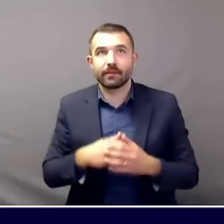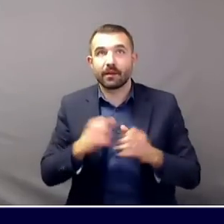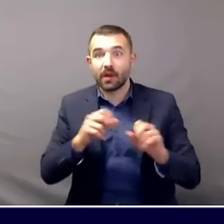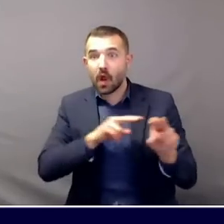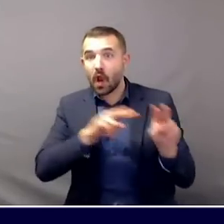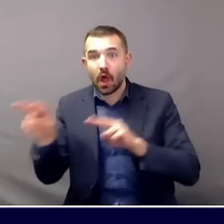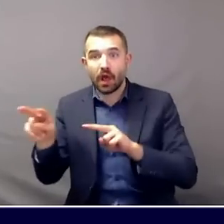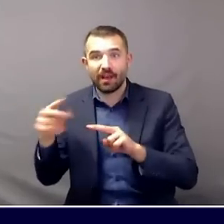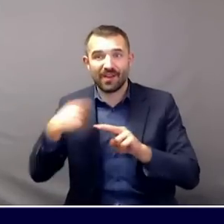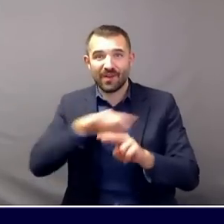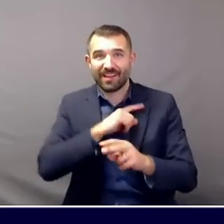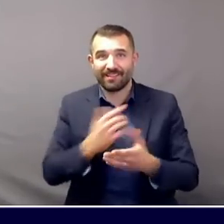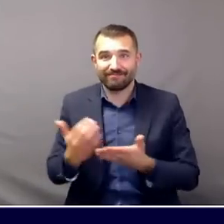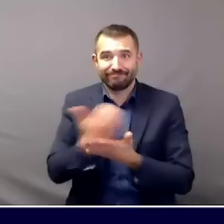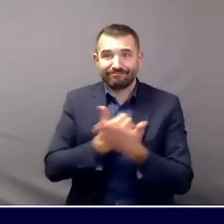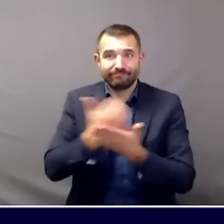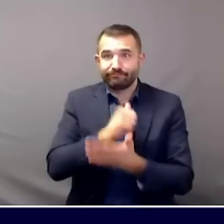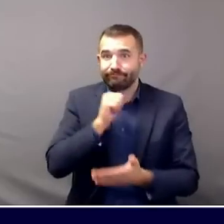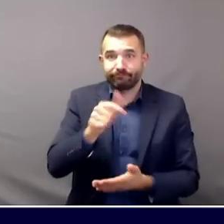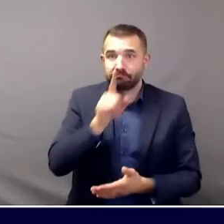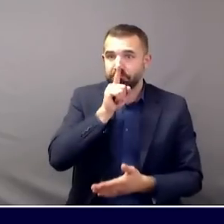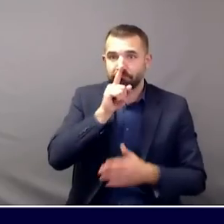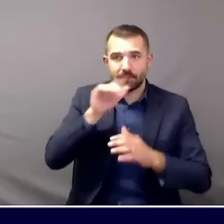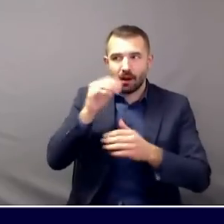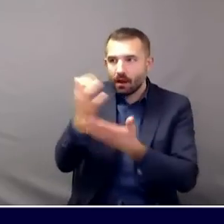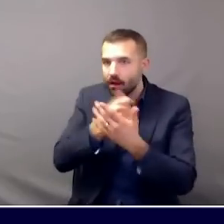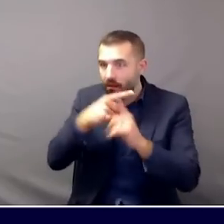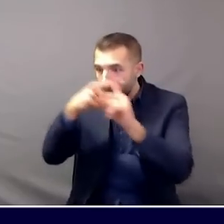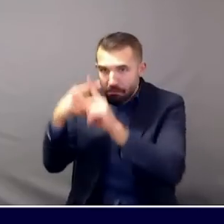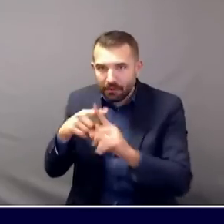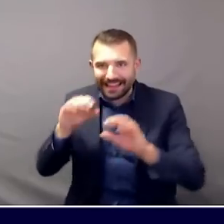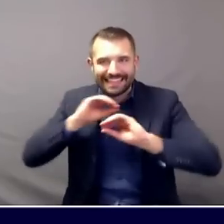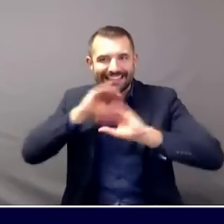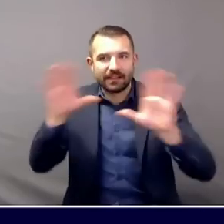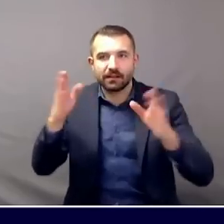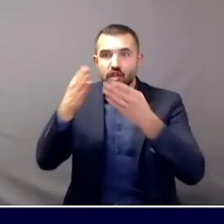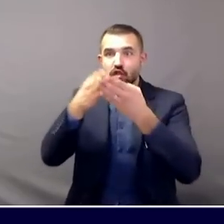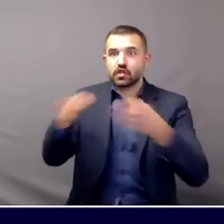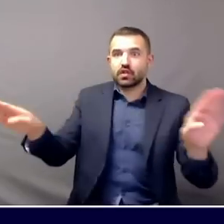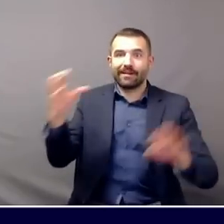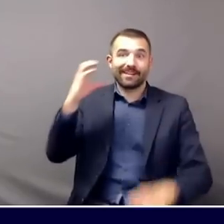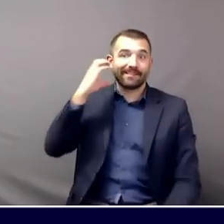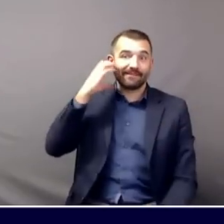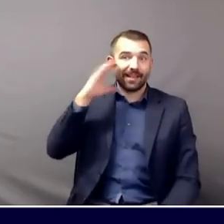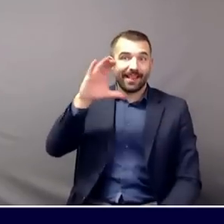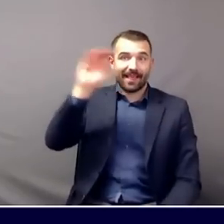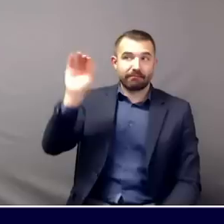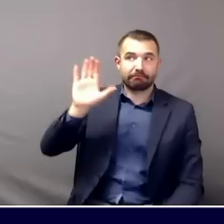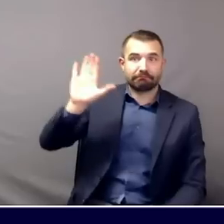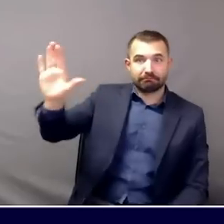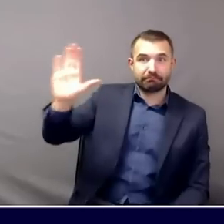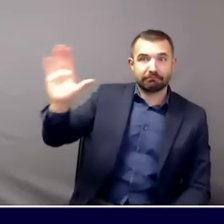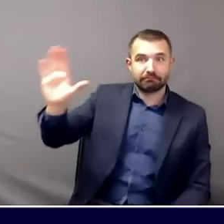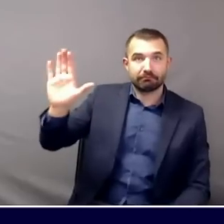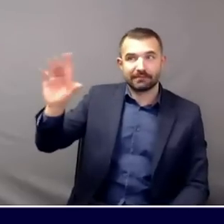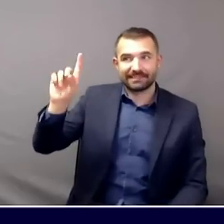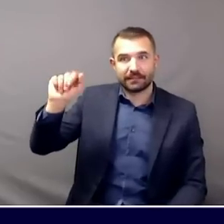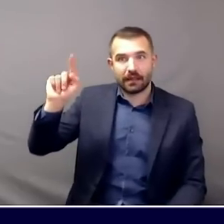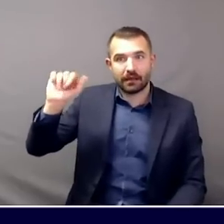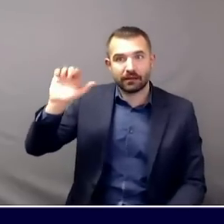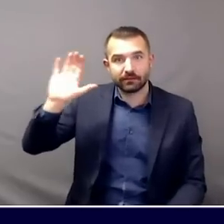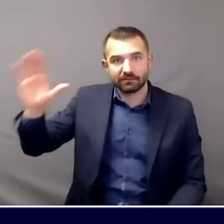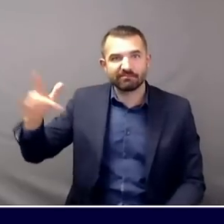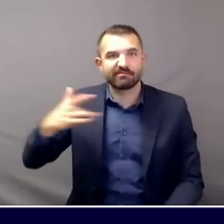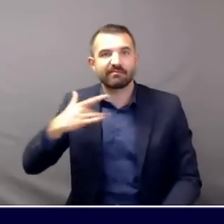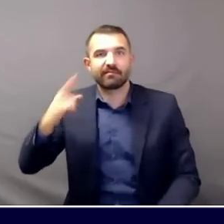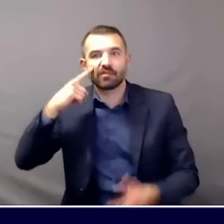just to be sure. It suggests that most folks in Maine tend to be around the same clusters of folks that they likely know.